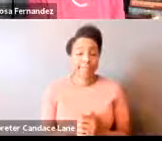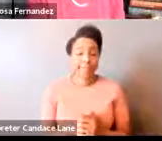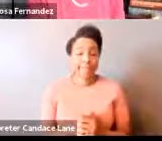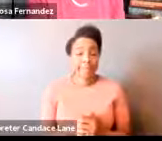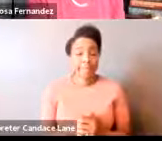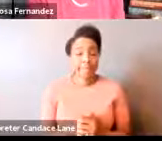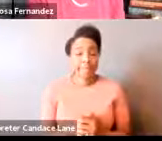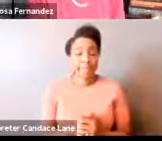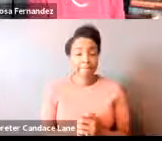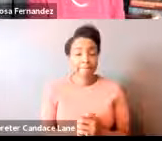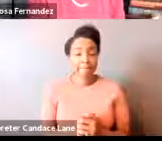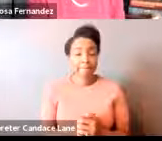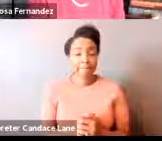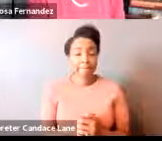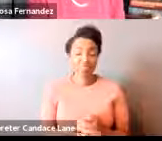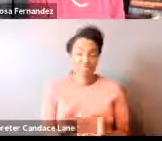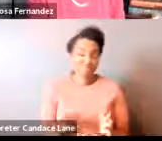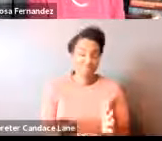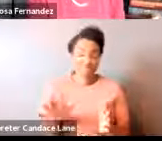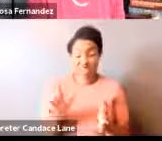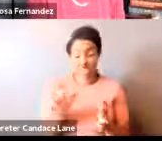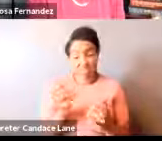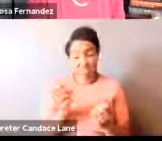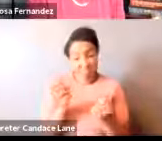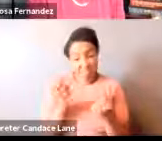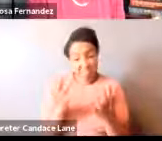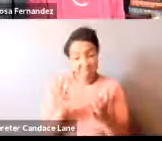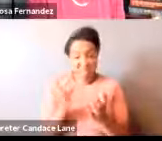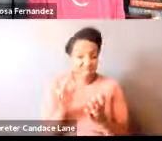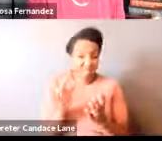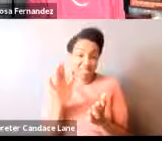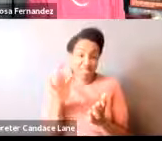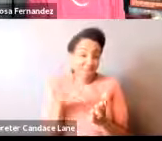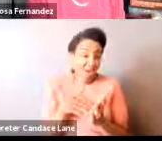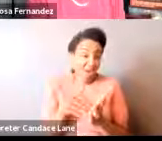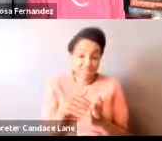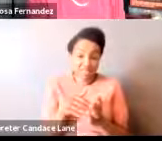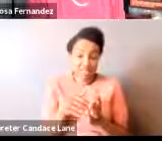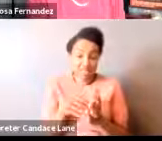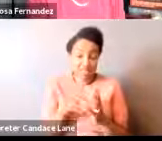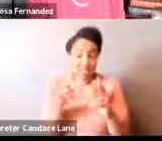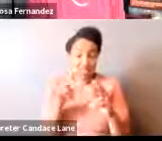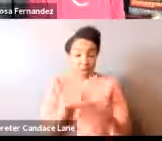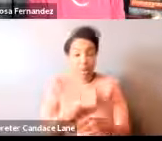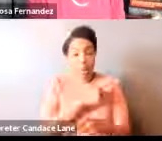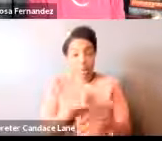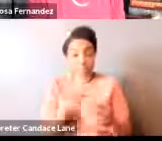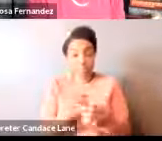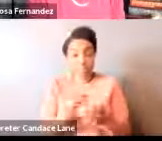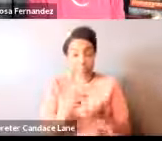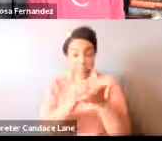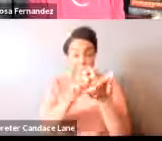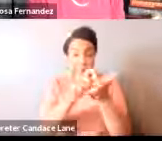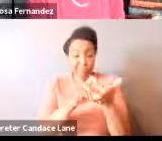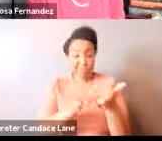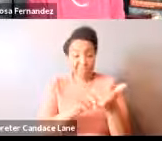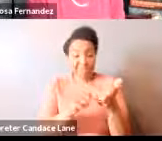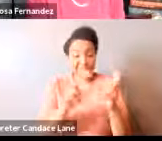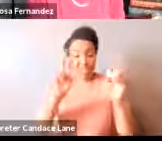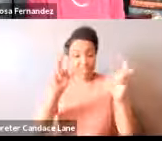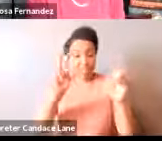There's probably thousands of poems that deal with the same topic over and over again. There